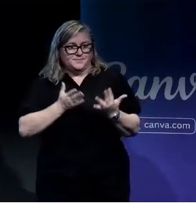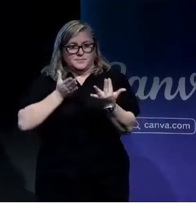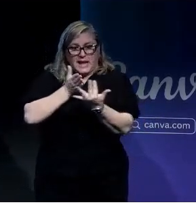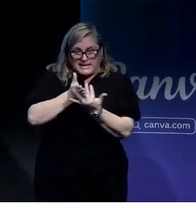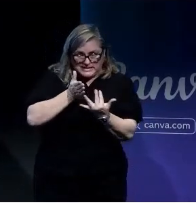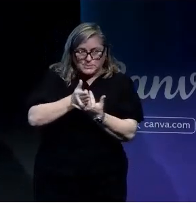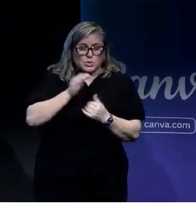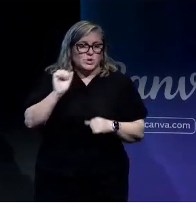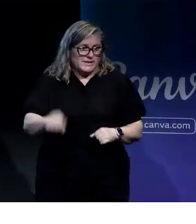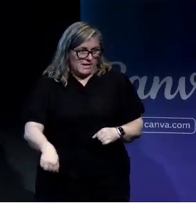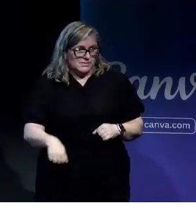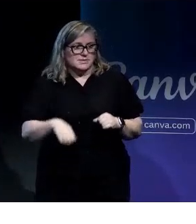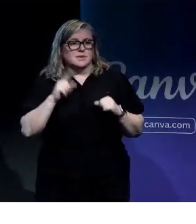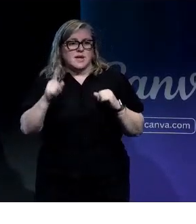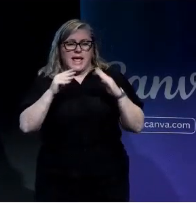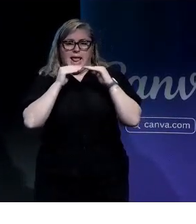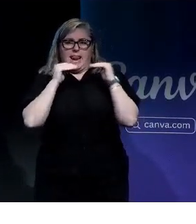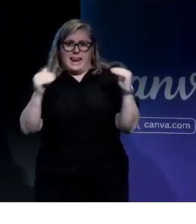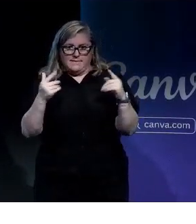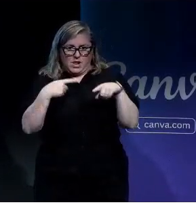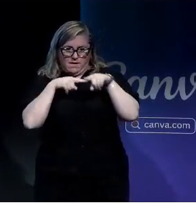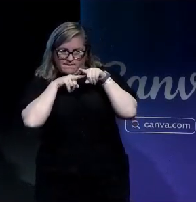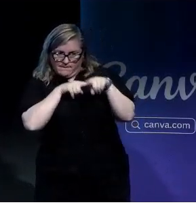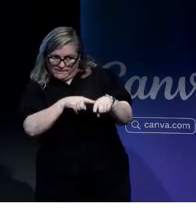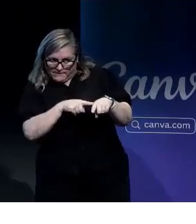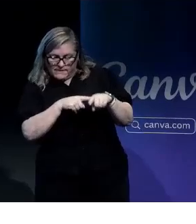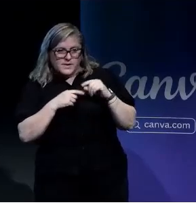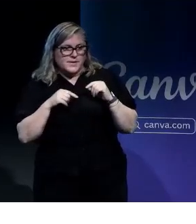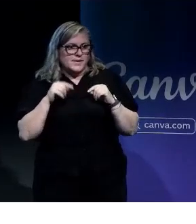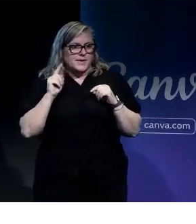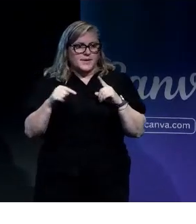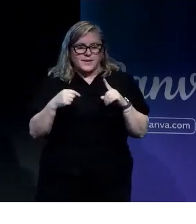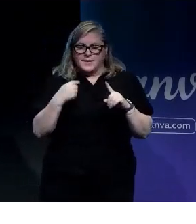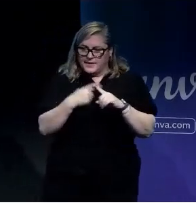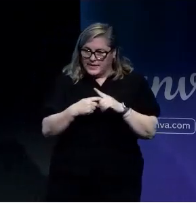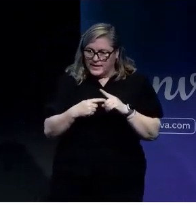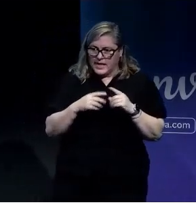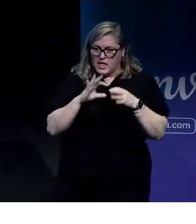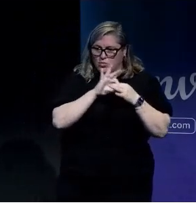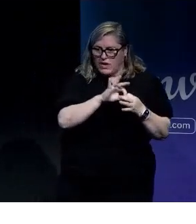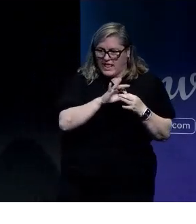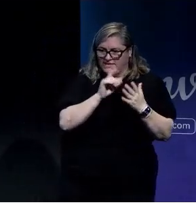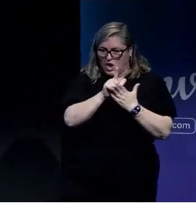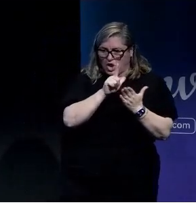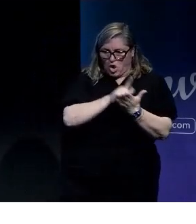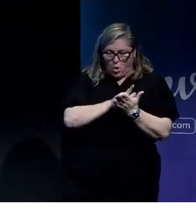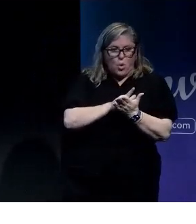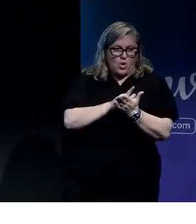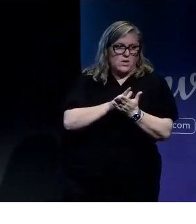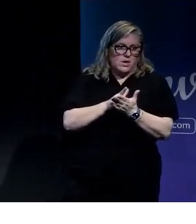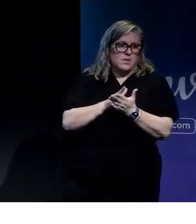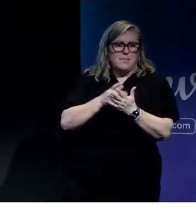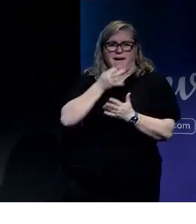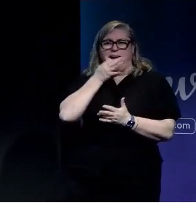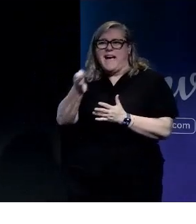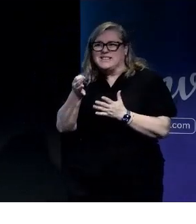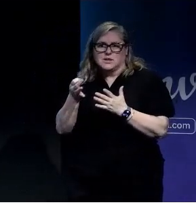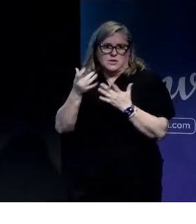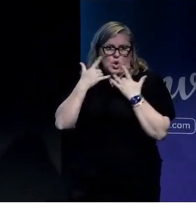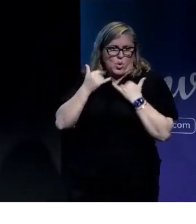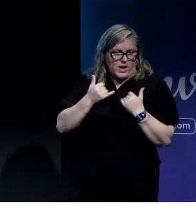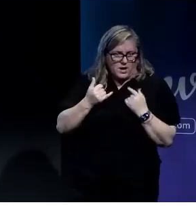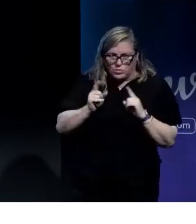accessibility, their level of conformance, relevant law by consulting your attorneys, link